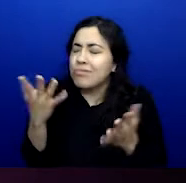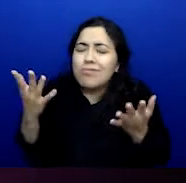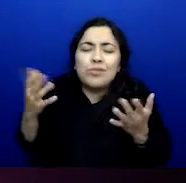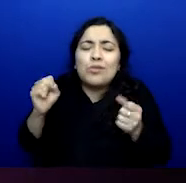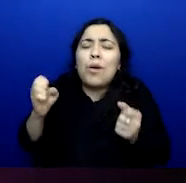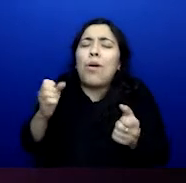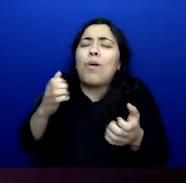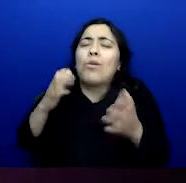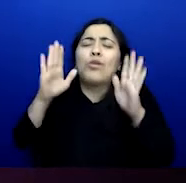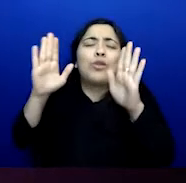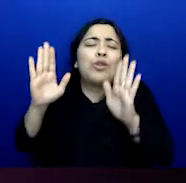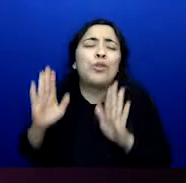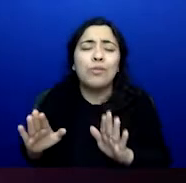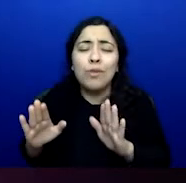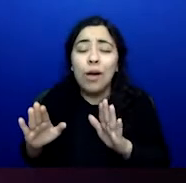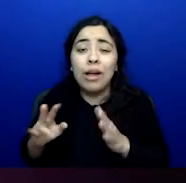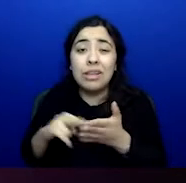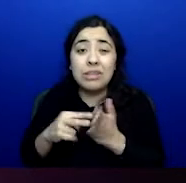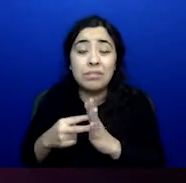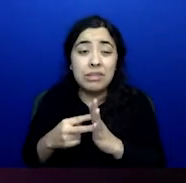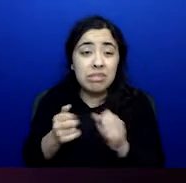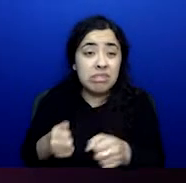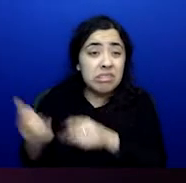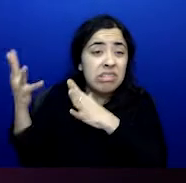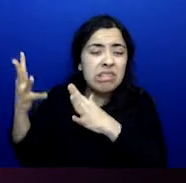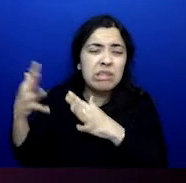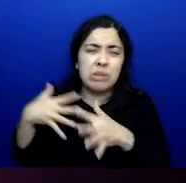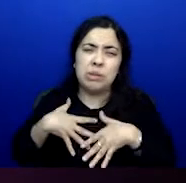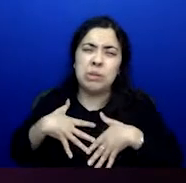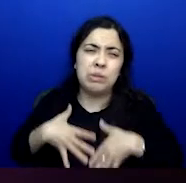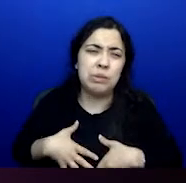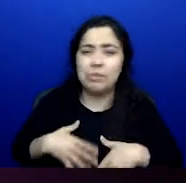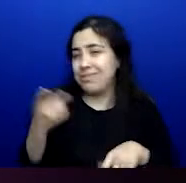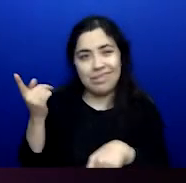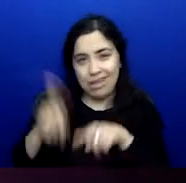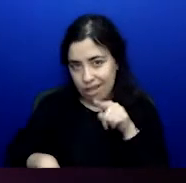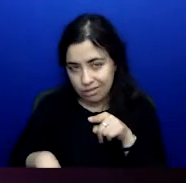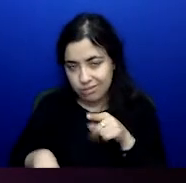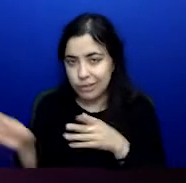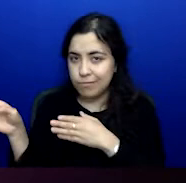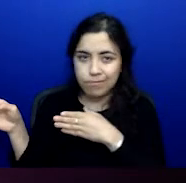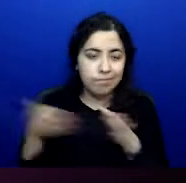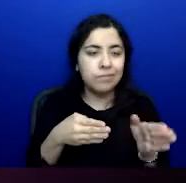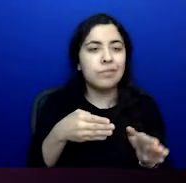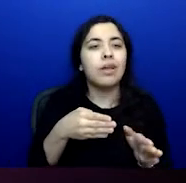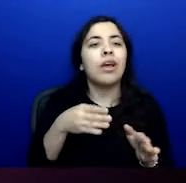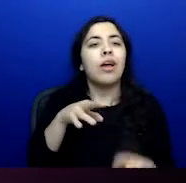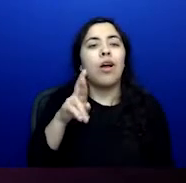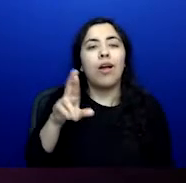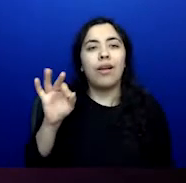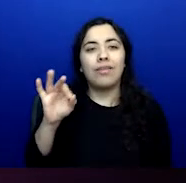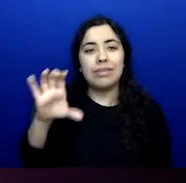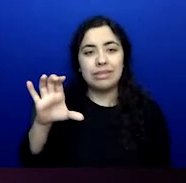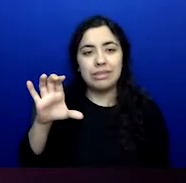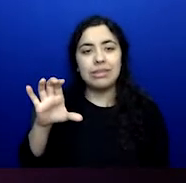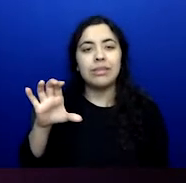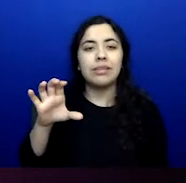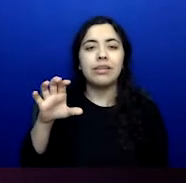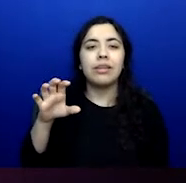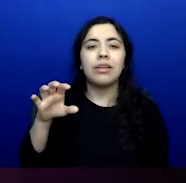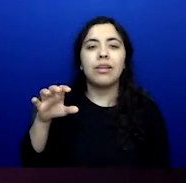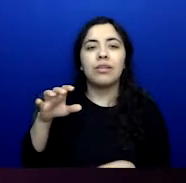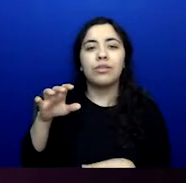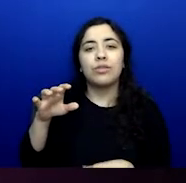alternative too painful. So we posted an RFC to pivot Blitz from an all-in-one fork of Next.js